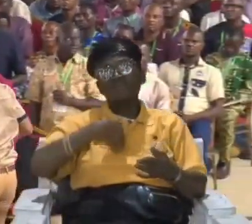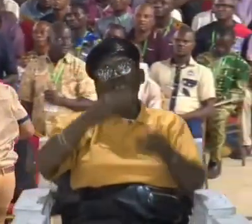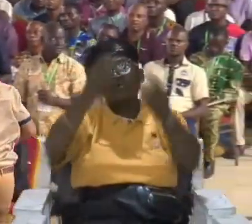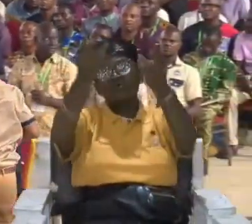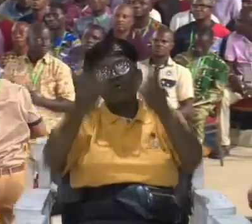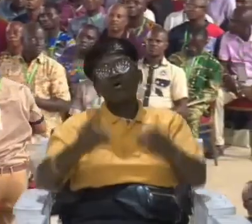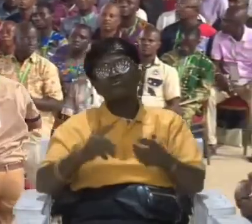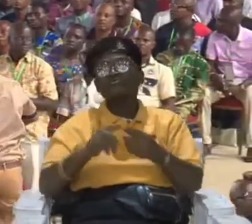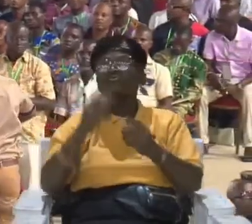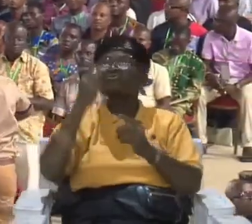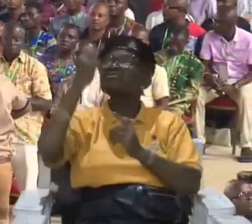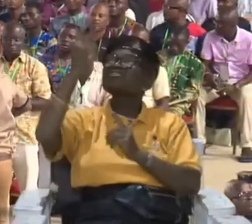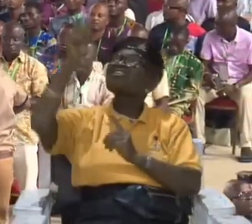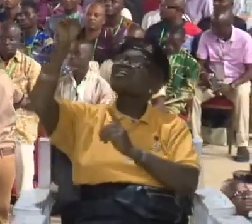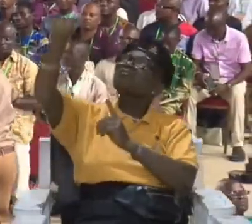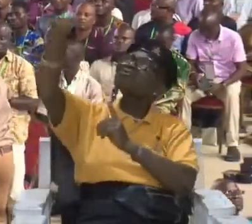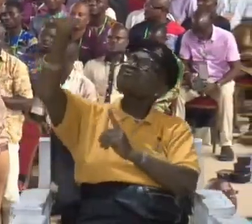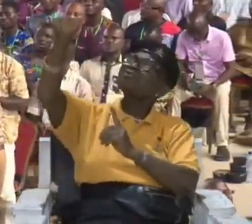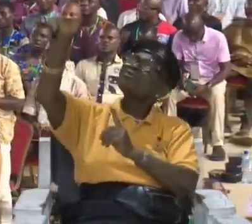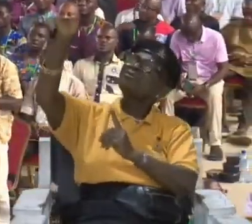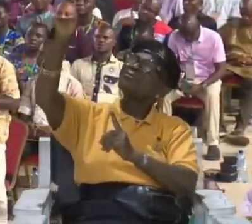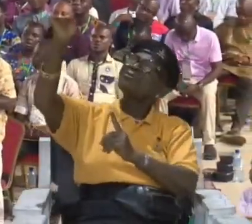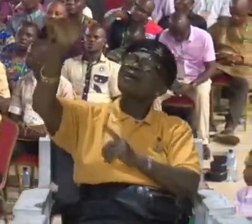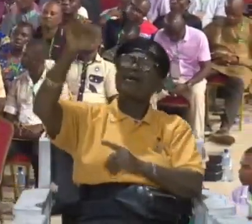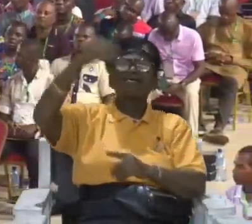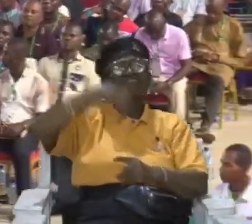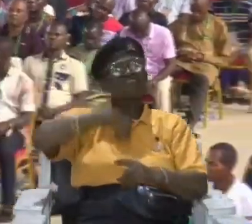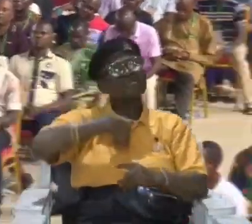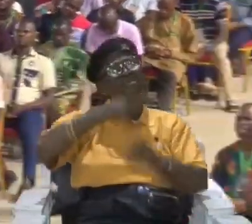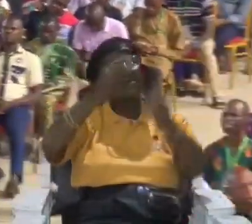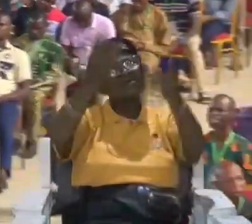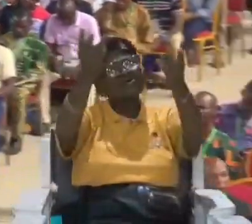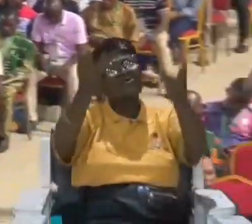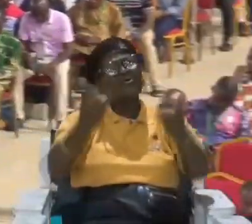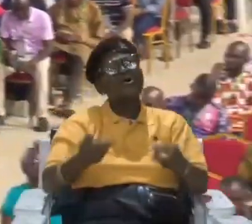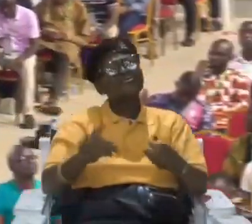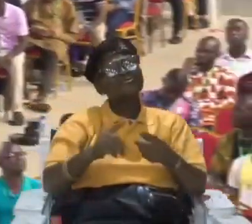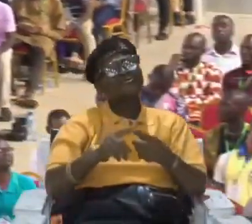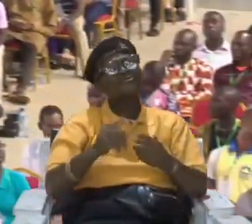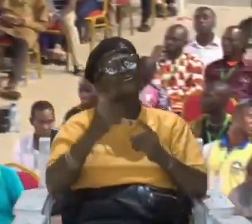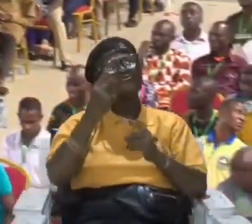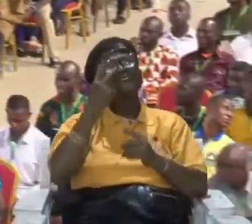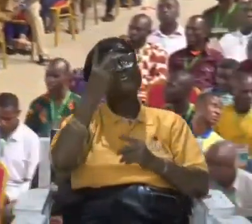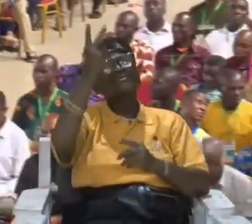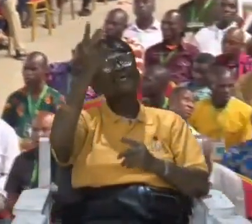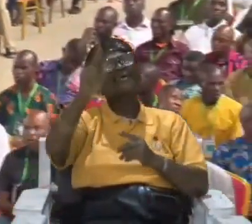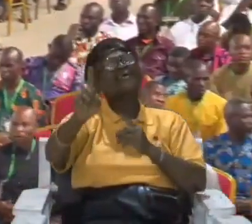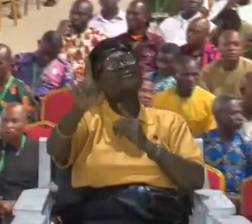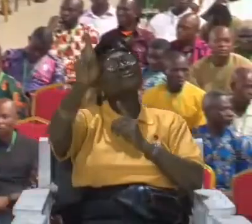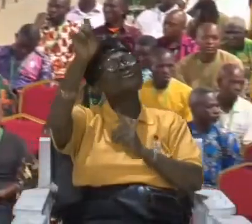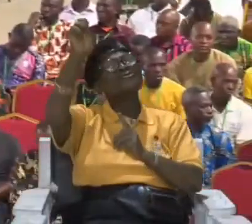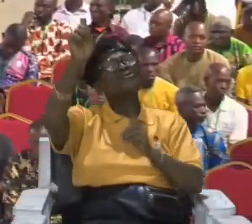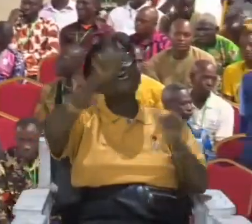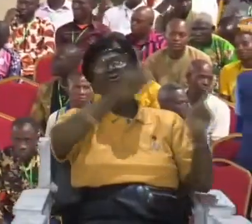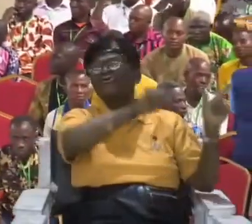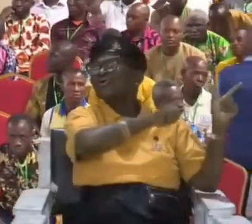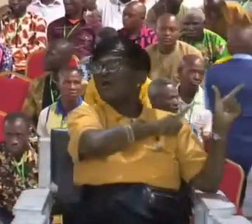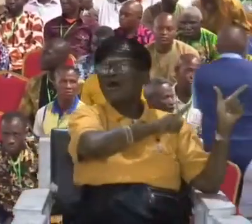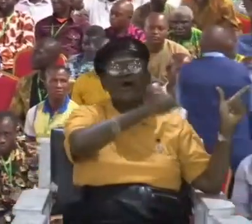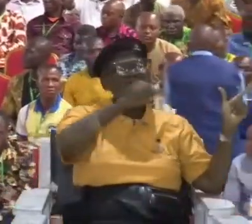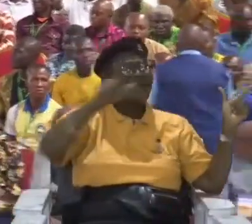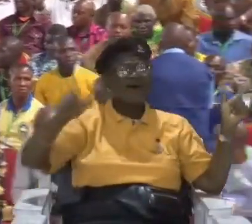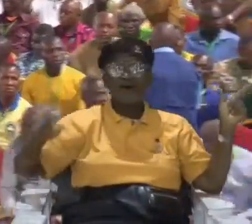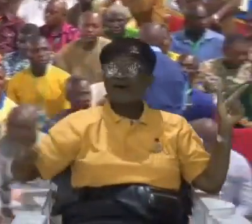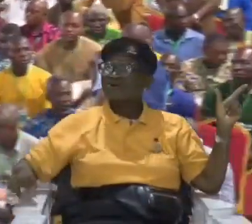you. Lord, I want to see you. I want to see you. Lord, please